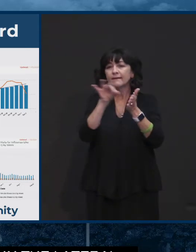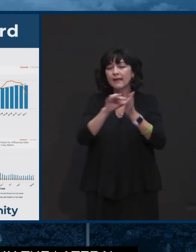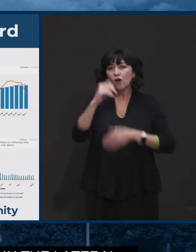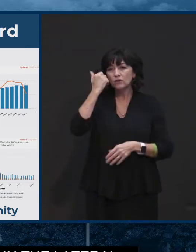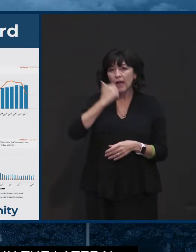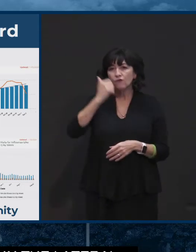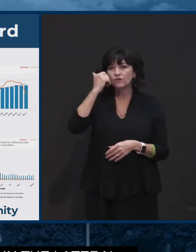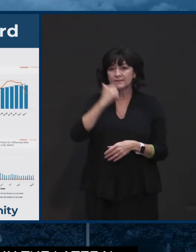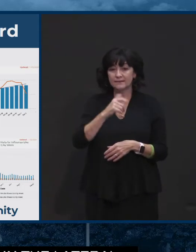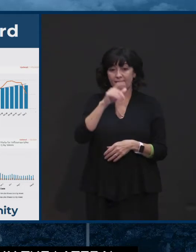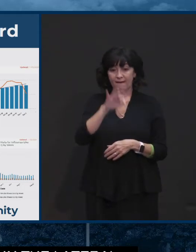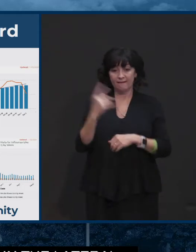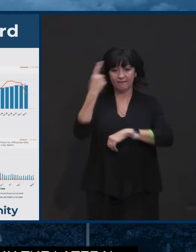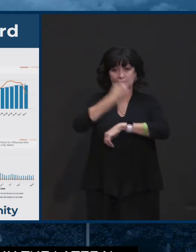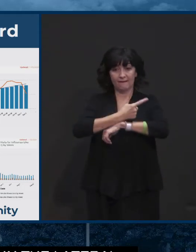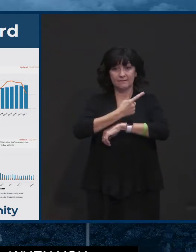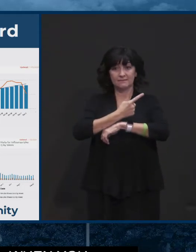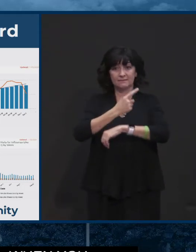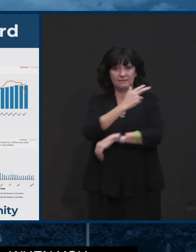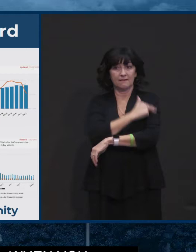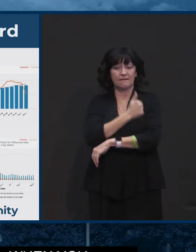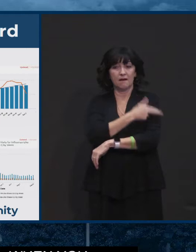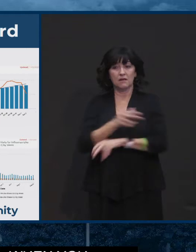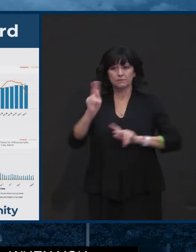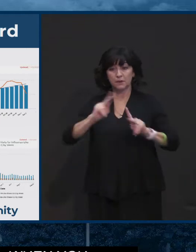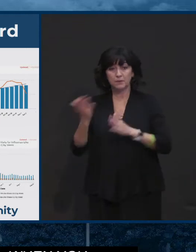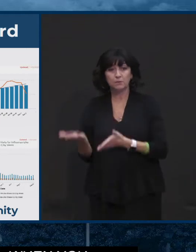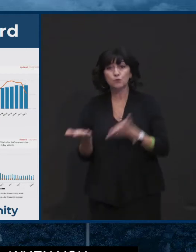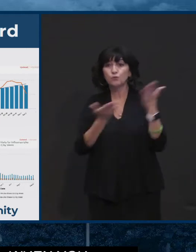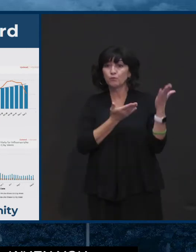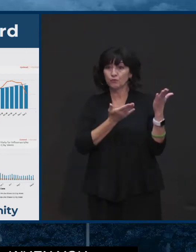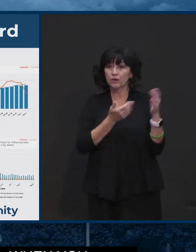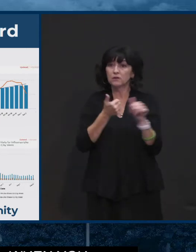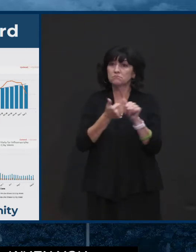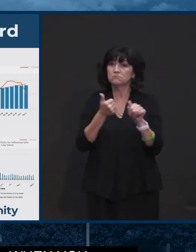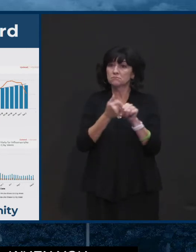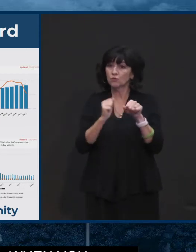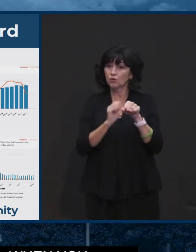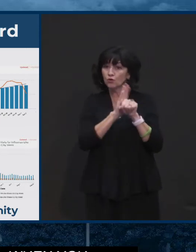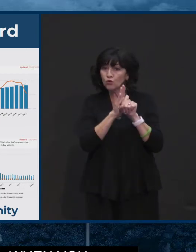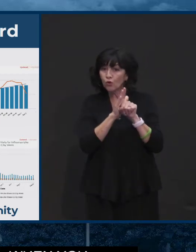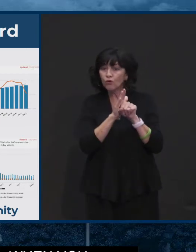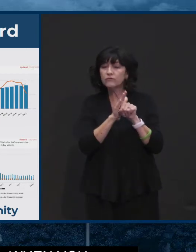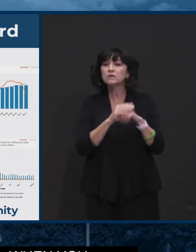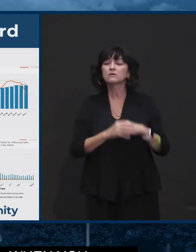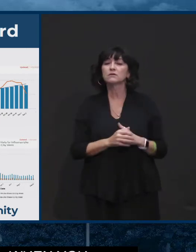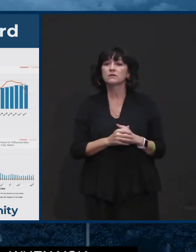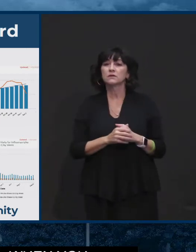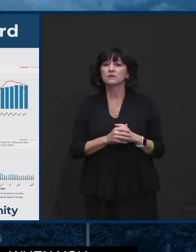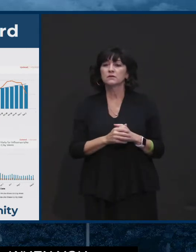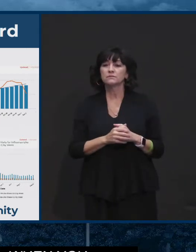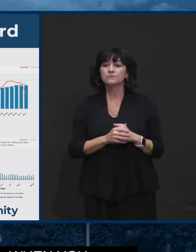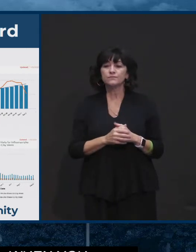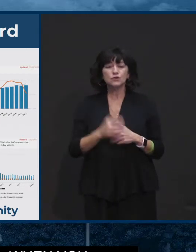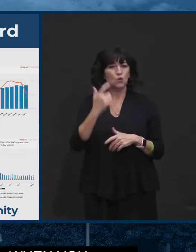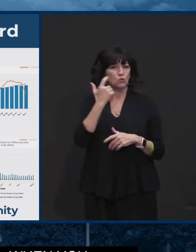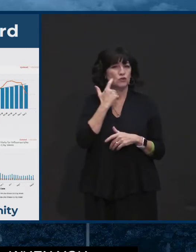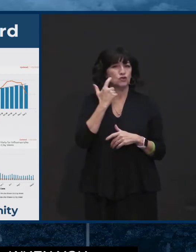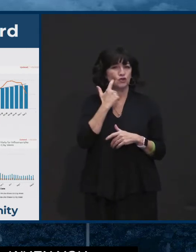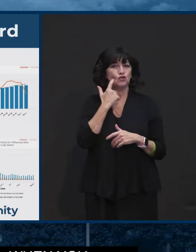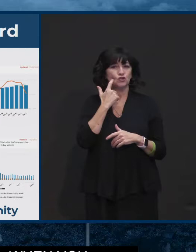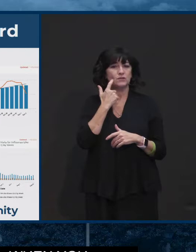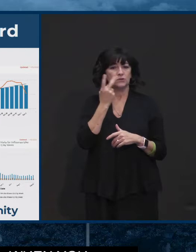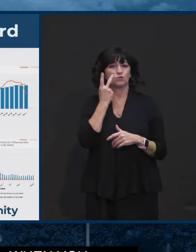down, and we've had a little bit of an uptick there for the last data point.